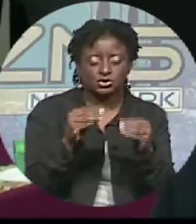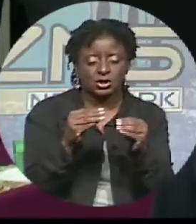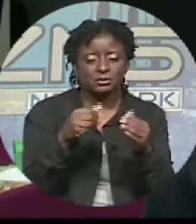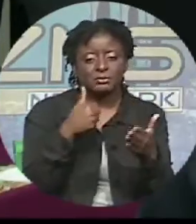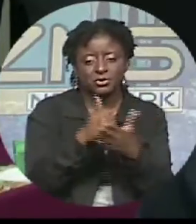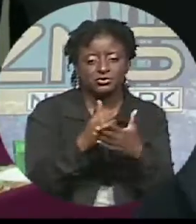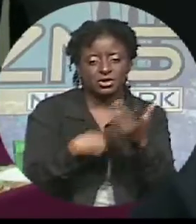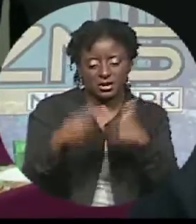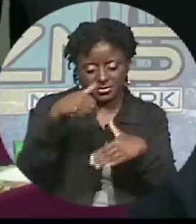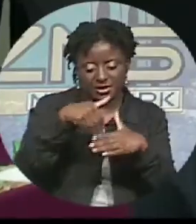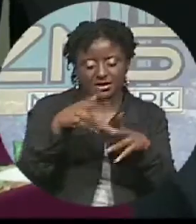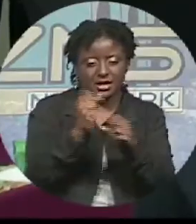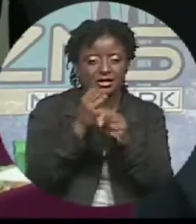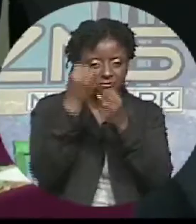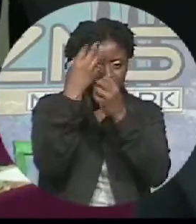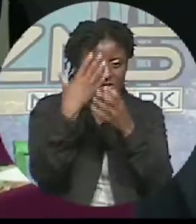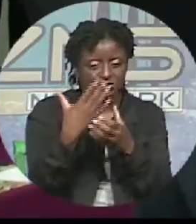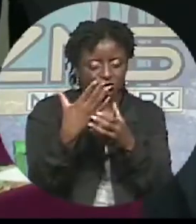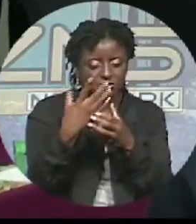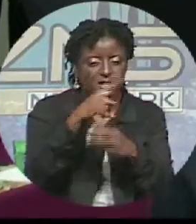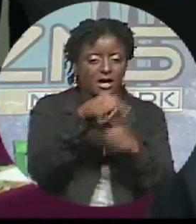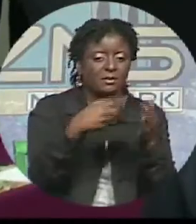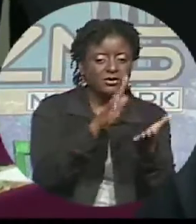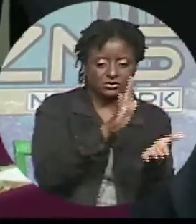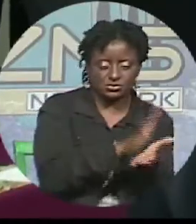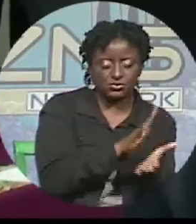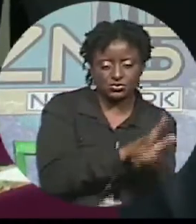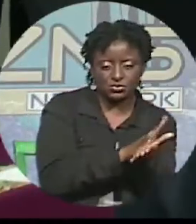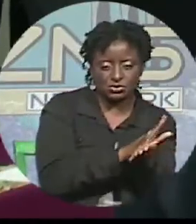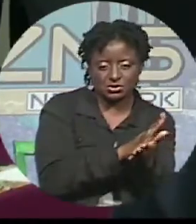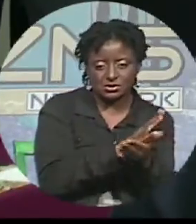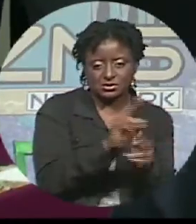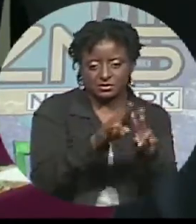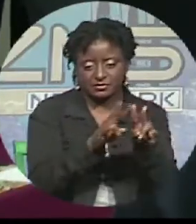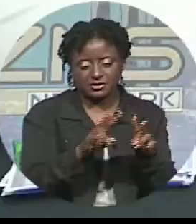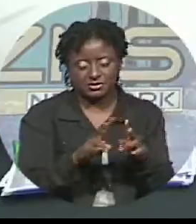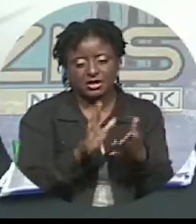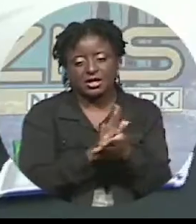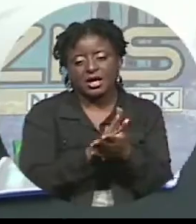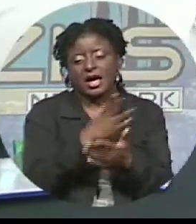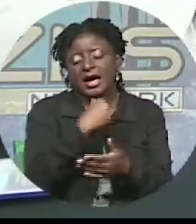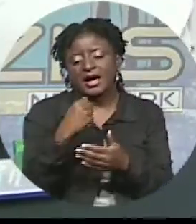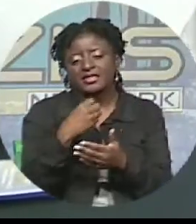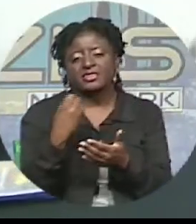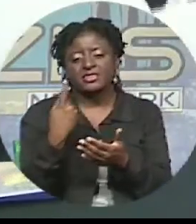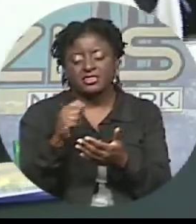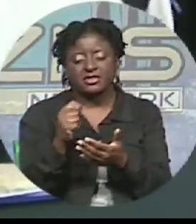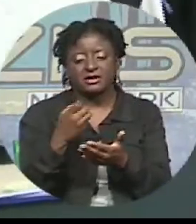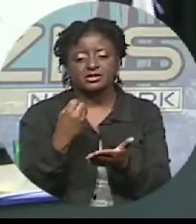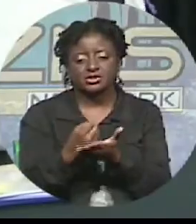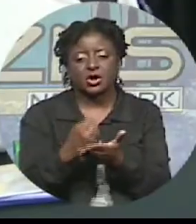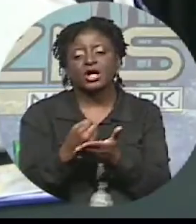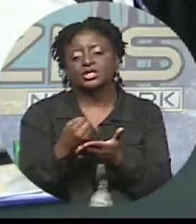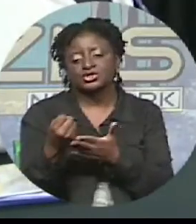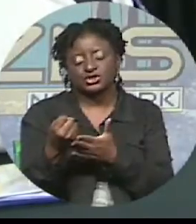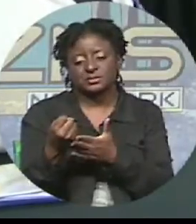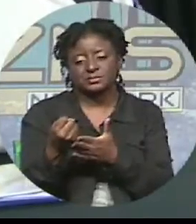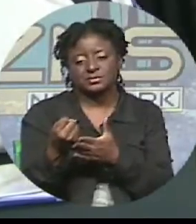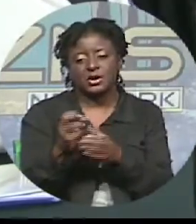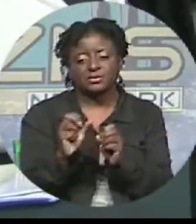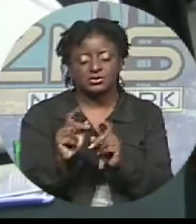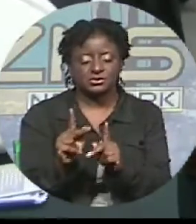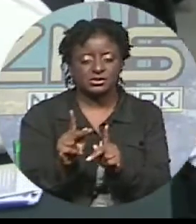get information not only about the schools, but they can also get information about the scholarships. Students took full advantage of the